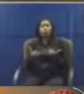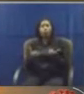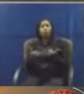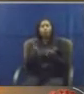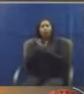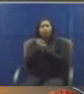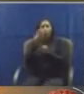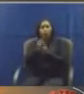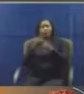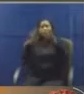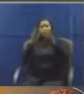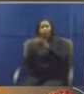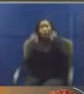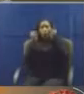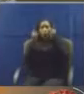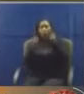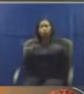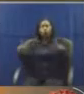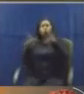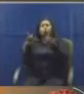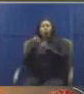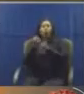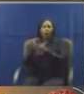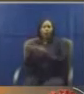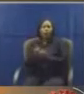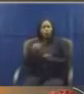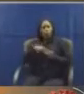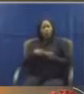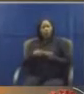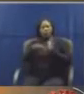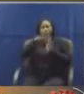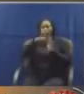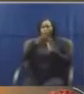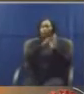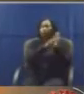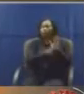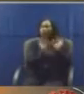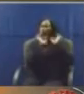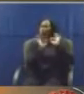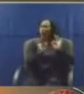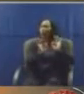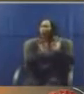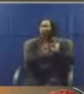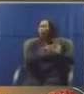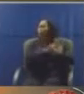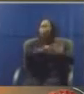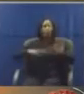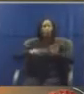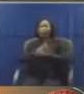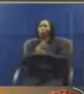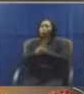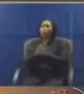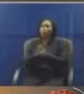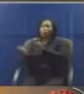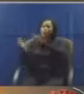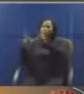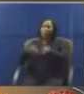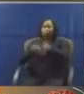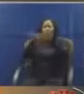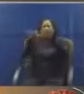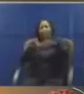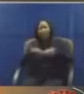sure that people are aware of the good work. We develop the policy, we sit long hours doing that. It comes to Parliament, to the